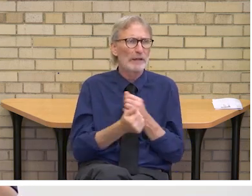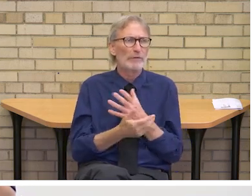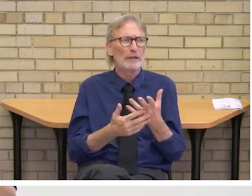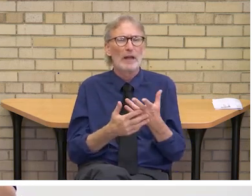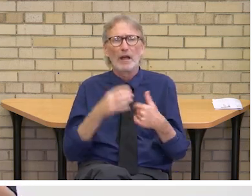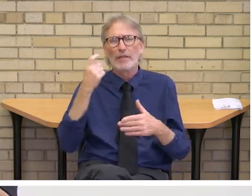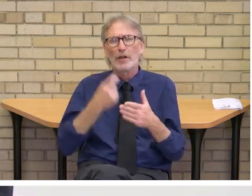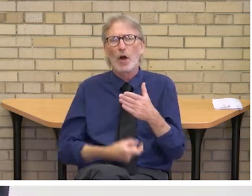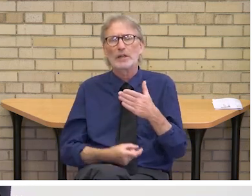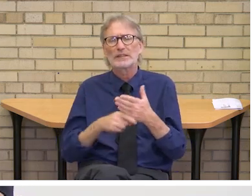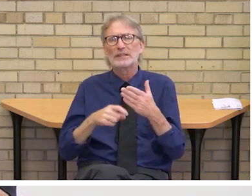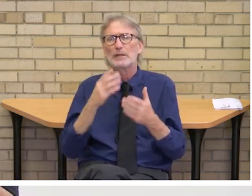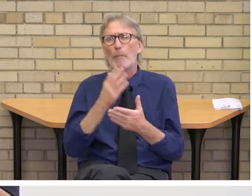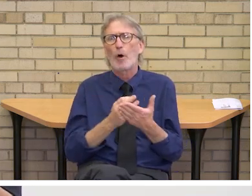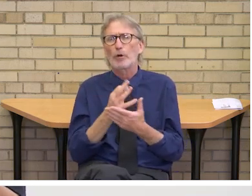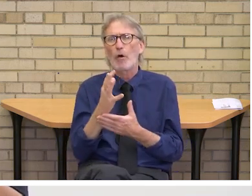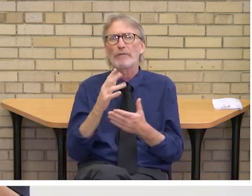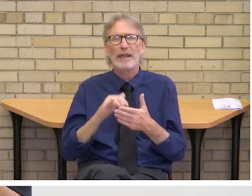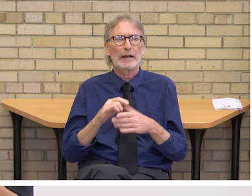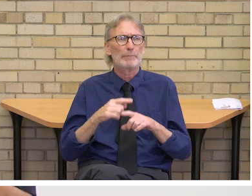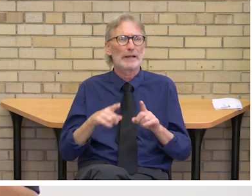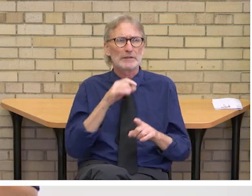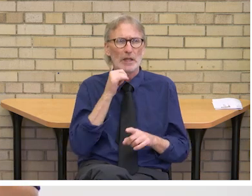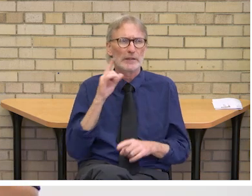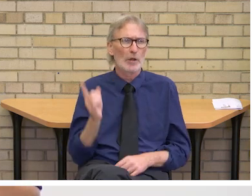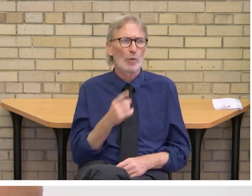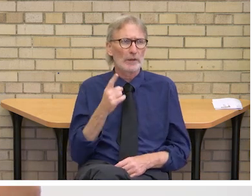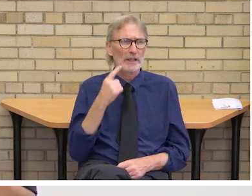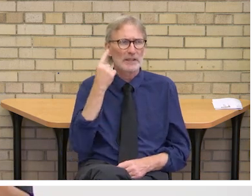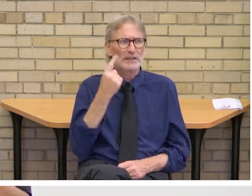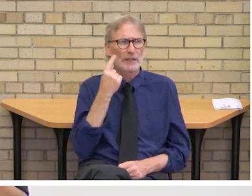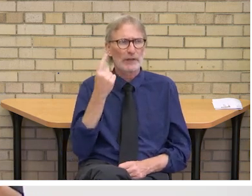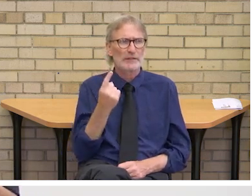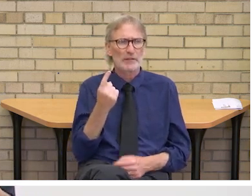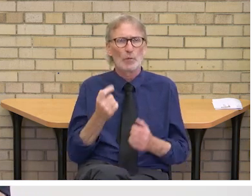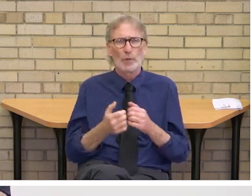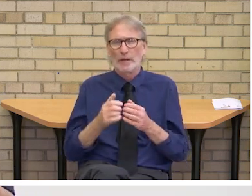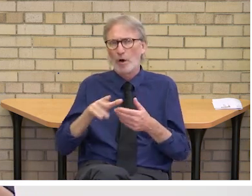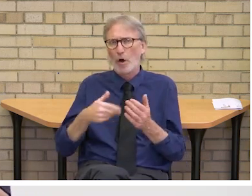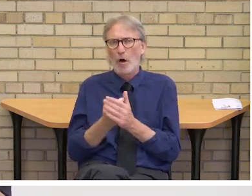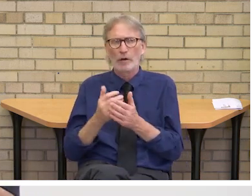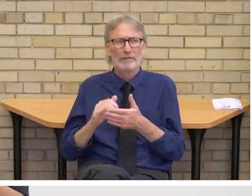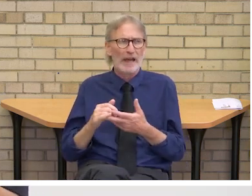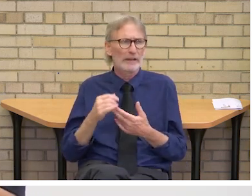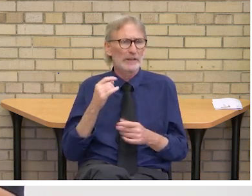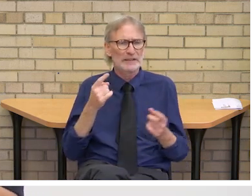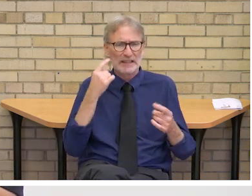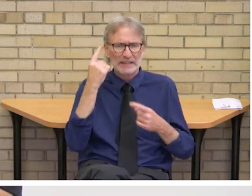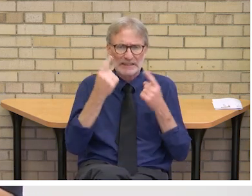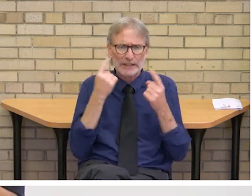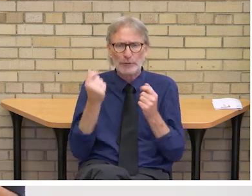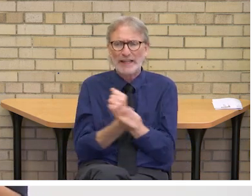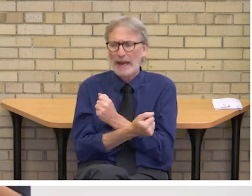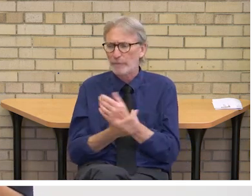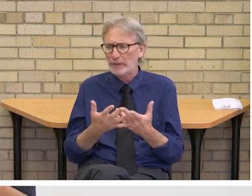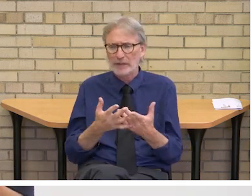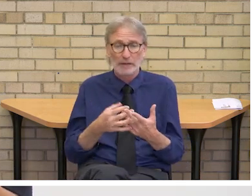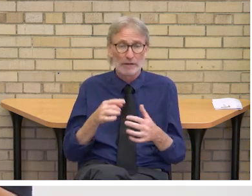The cost is part of it, but it's not the only consideration. And through all that, looking at all those different pieces,